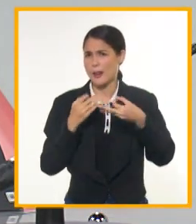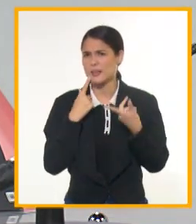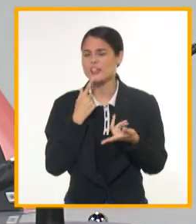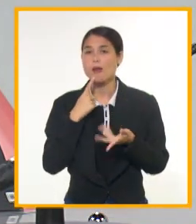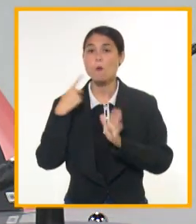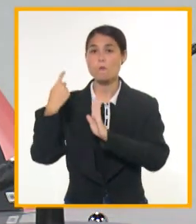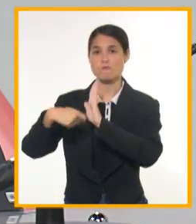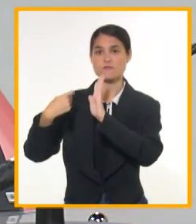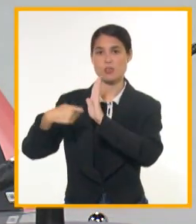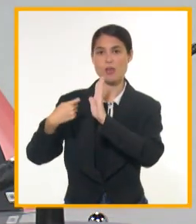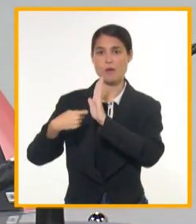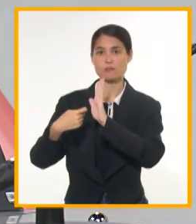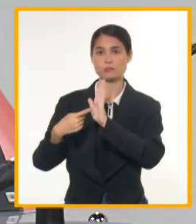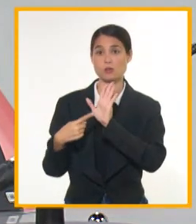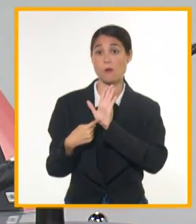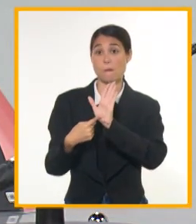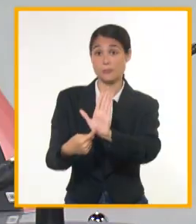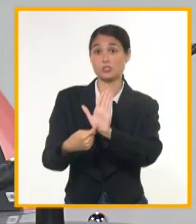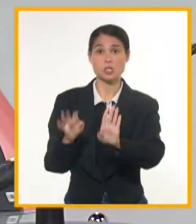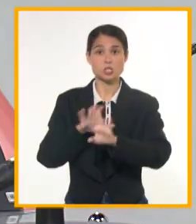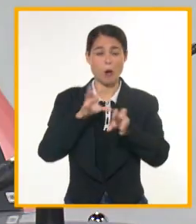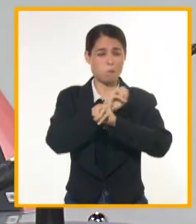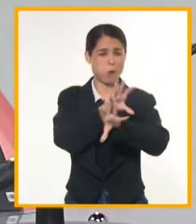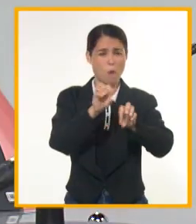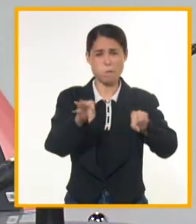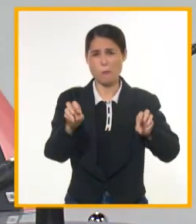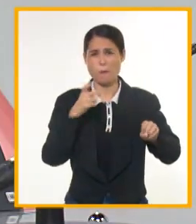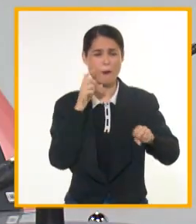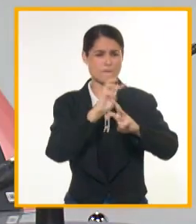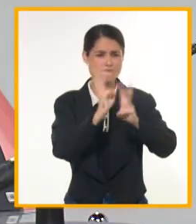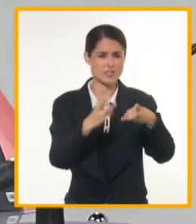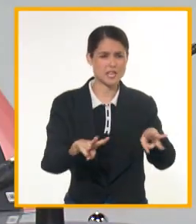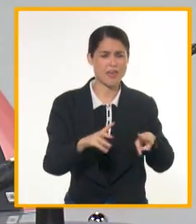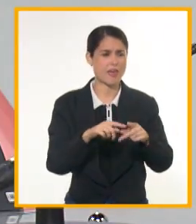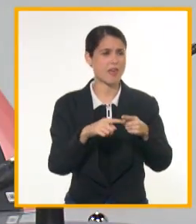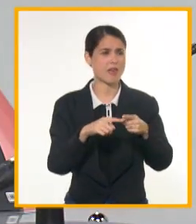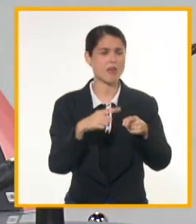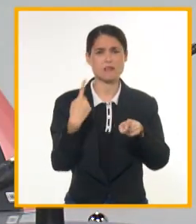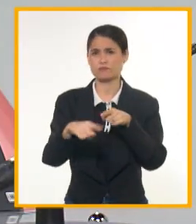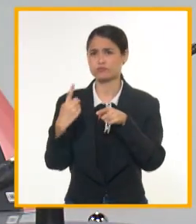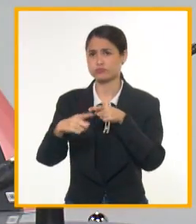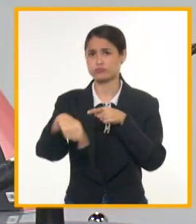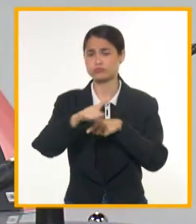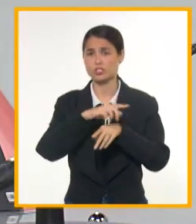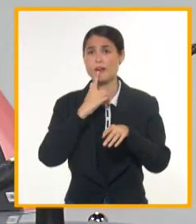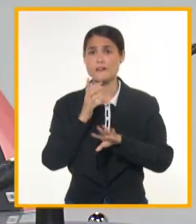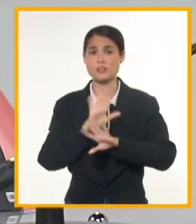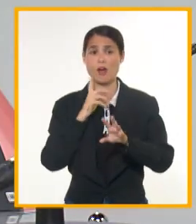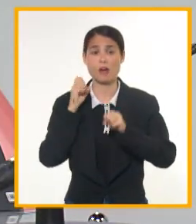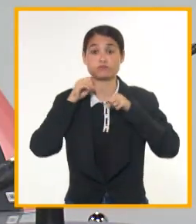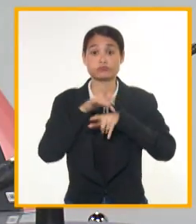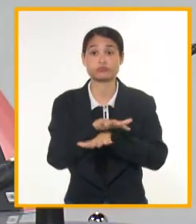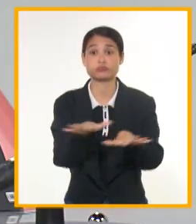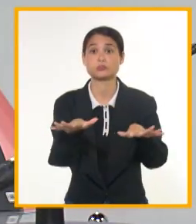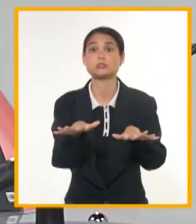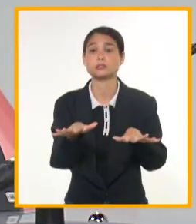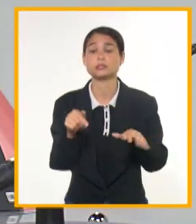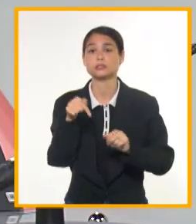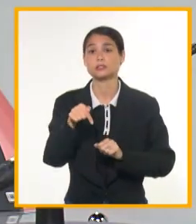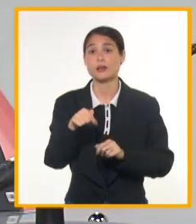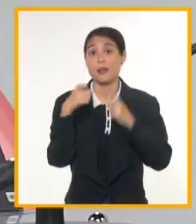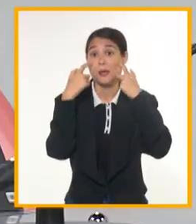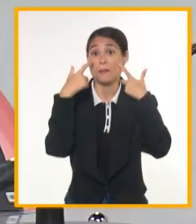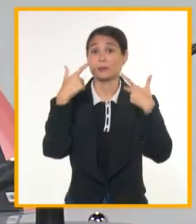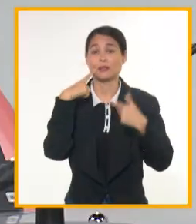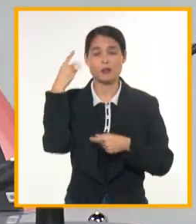video que es verdad que se ha publicado ya en varios lugares, de alguna manera viral en las redes sociales, pero que es muy importante para el análisis que